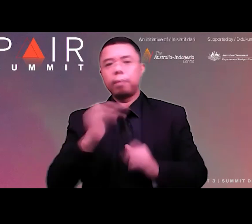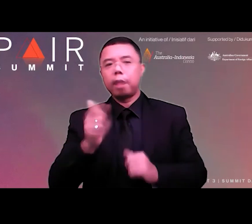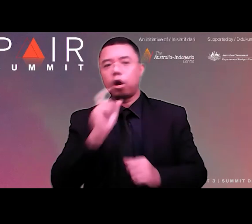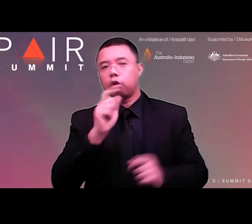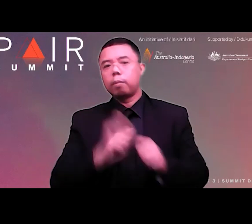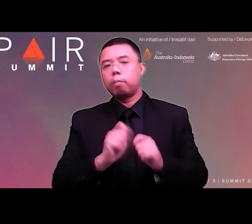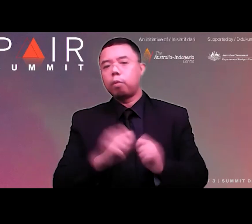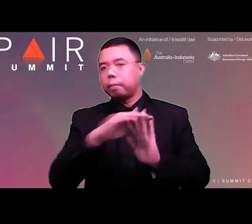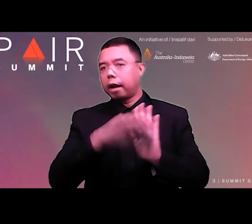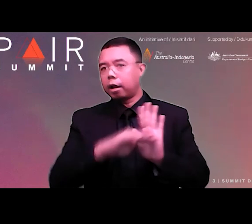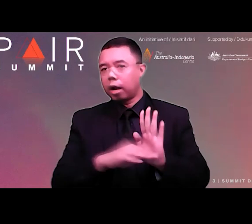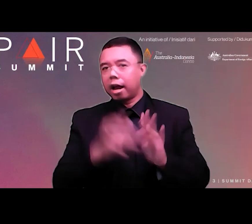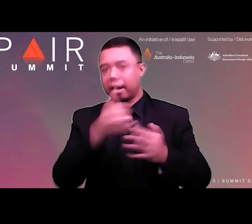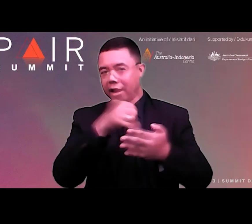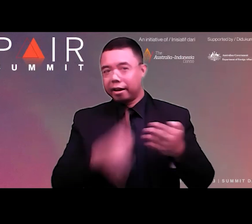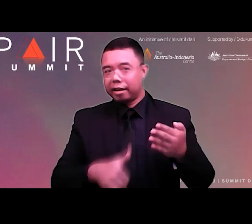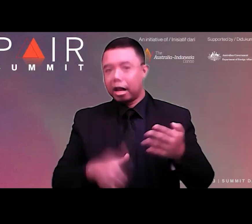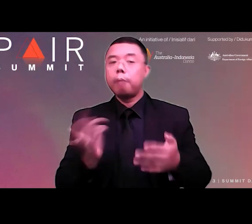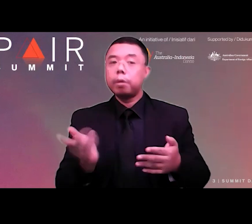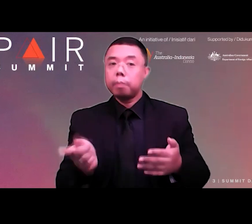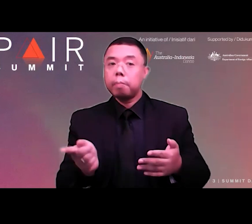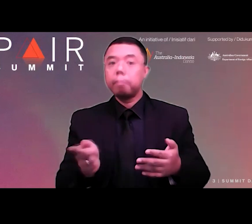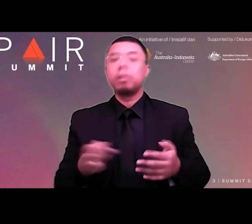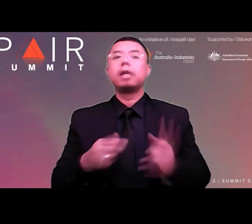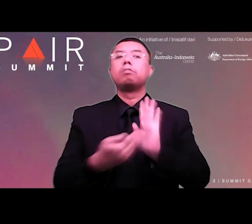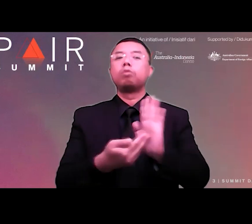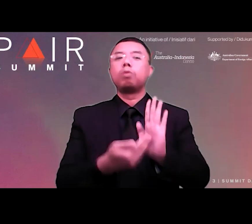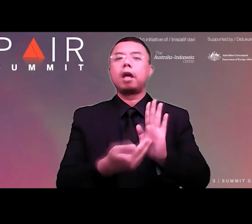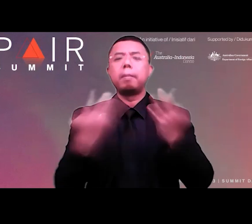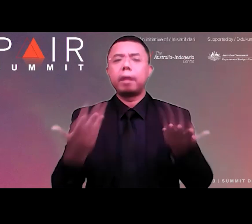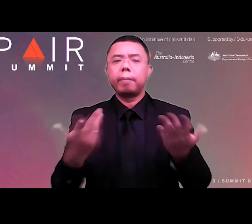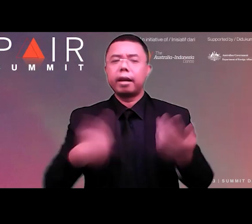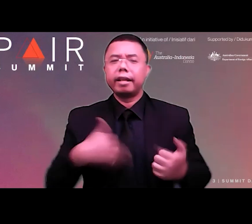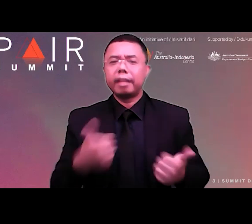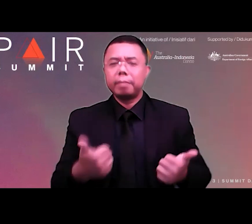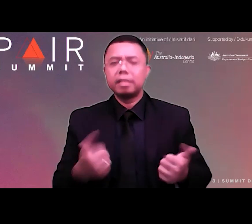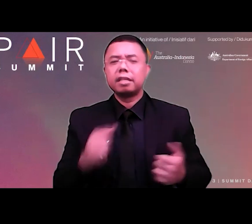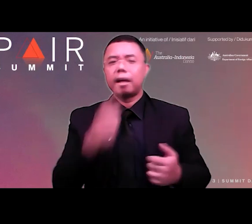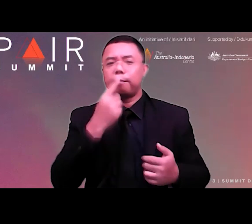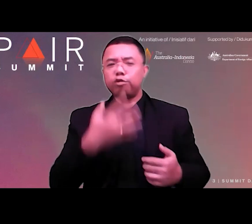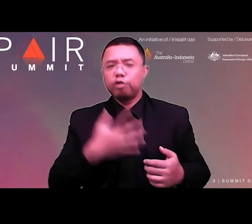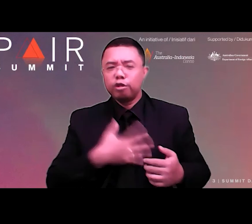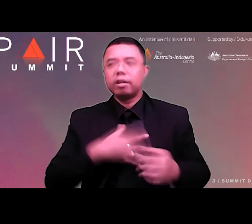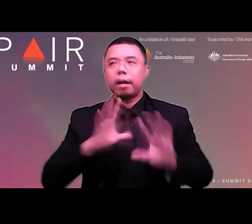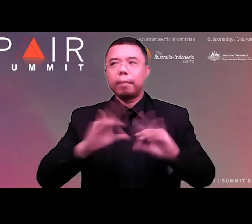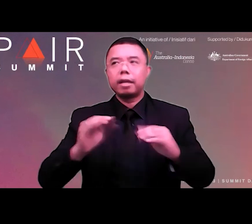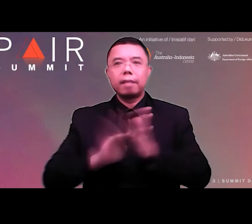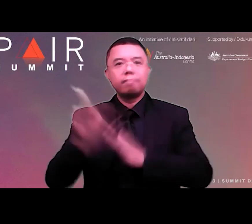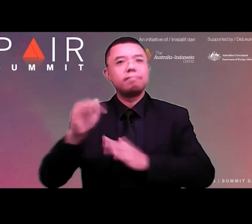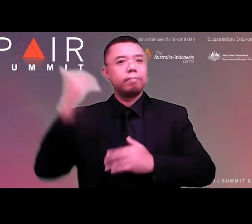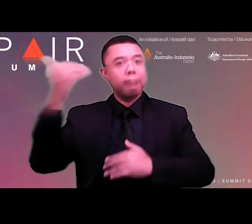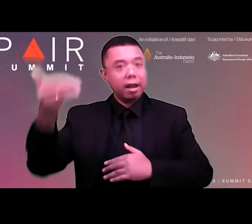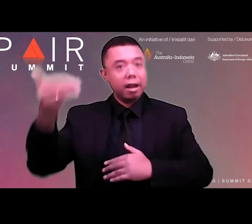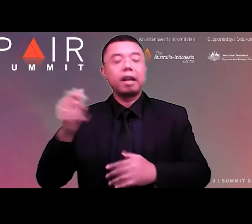show how we can do better in the future. And I think that is certainly a lesson from Indonesia over the last couple